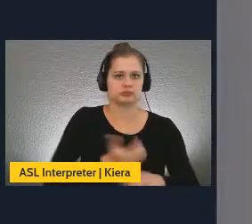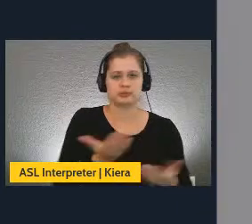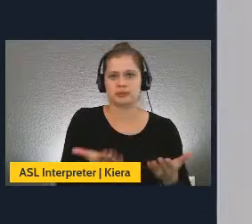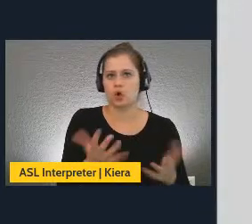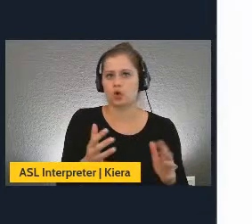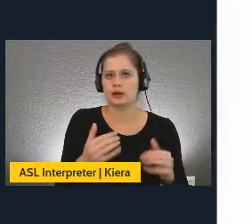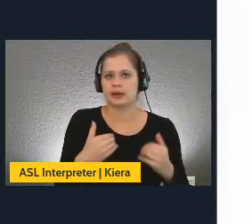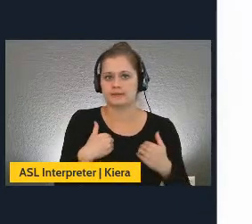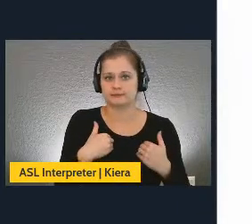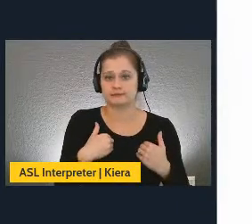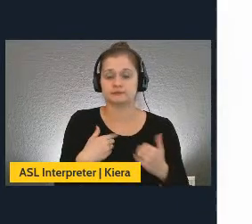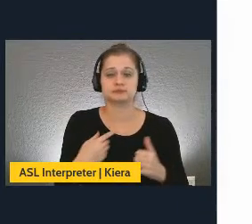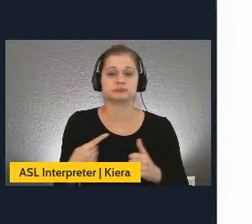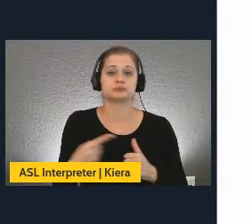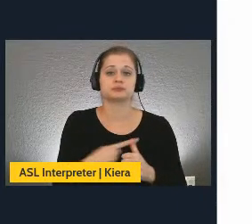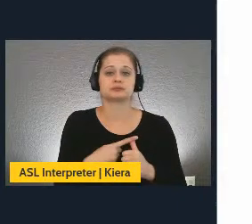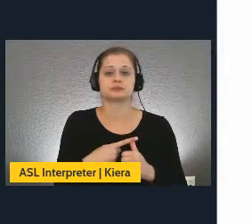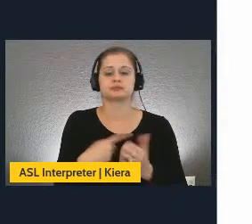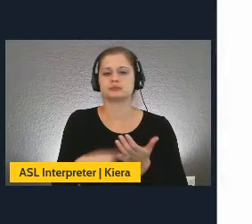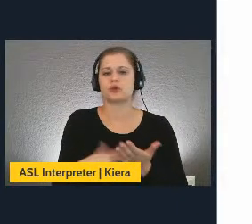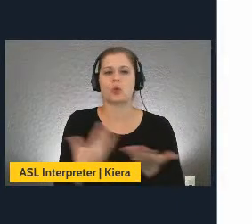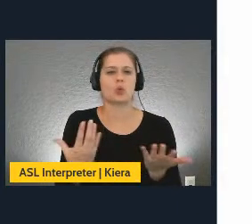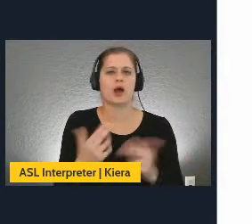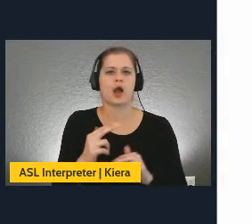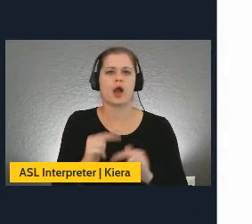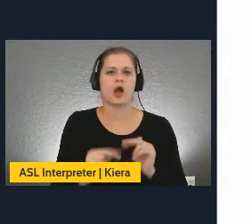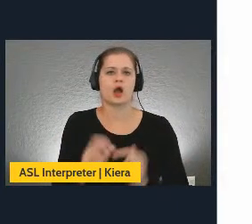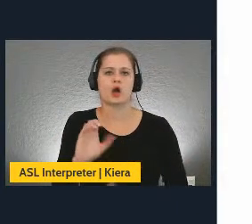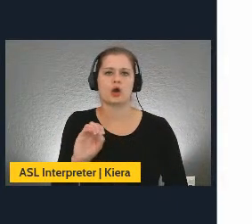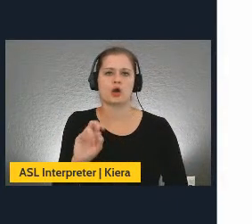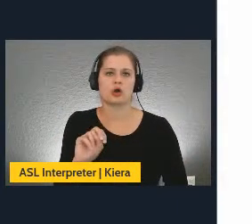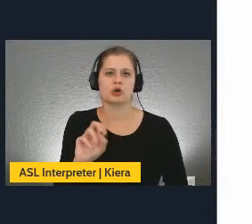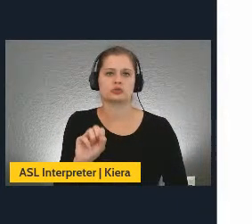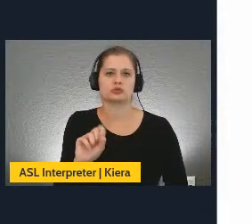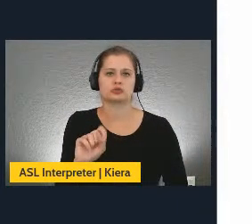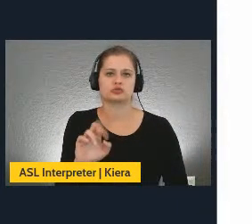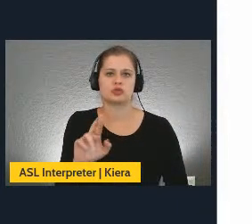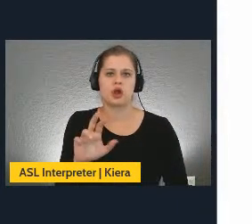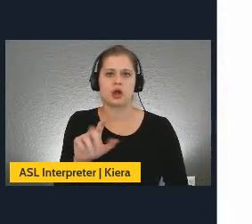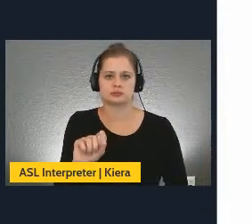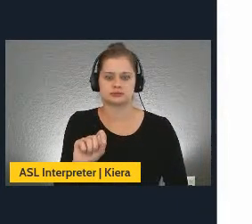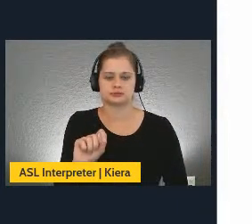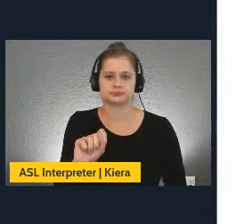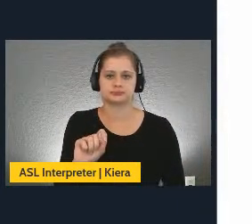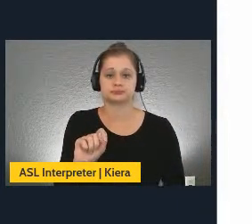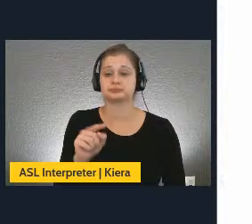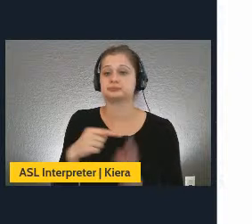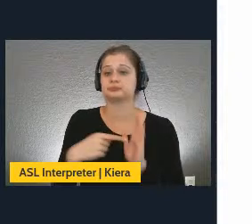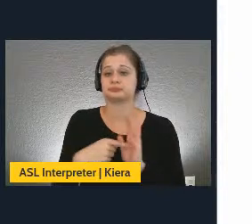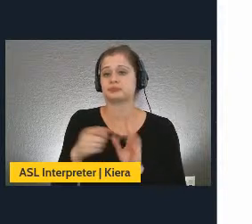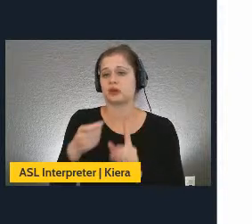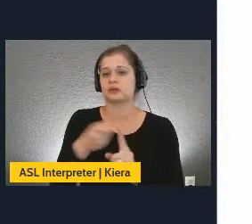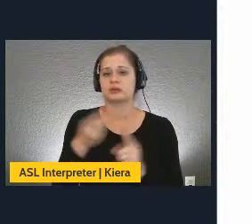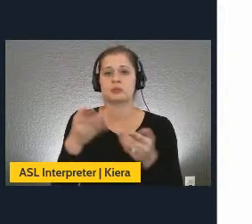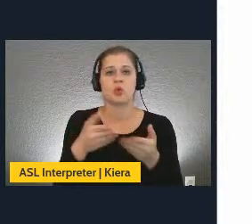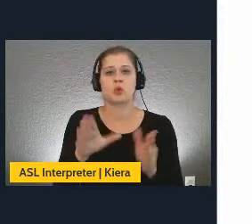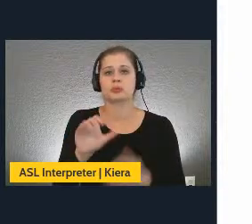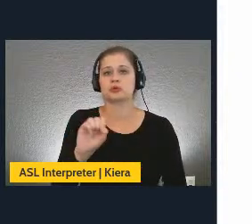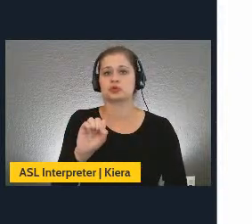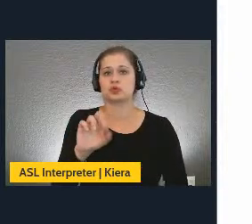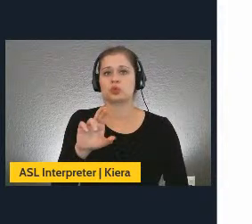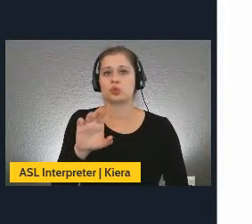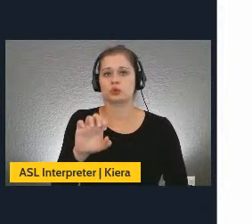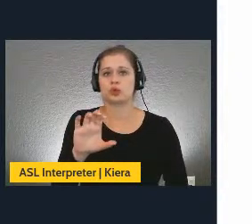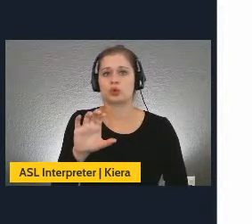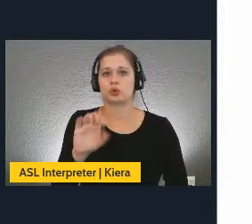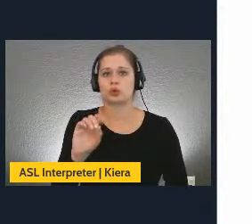So let's first talk about what constructs are. This, for example, is from open source code